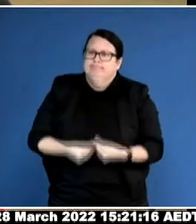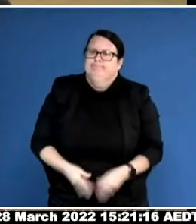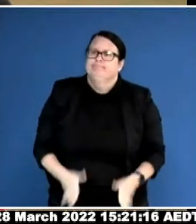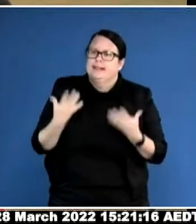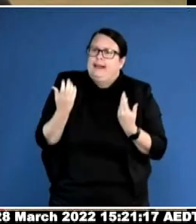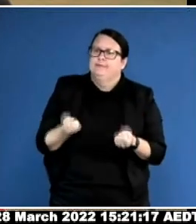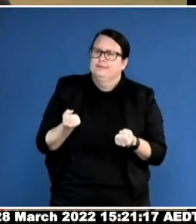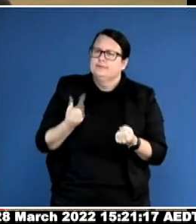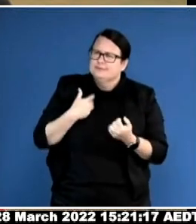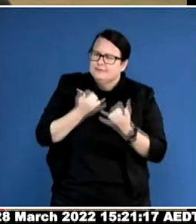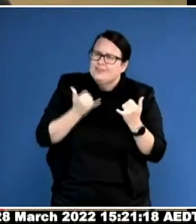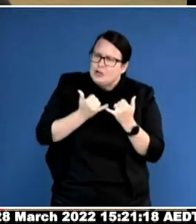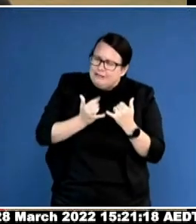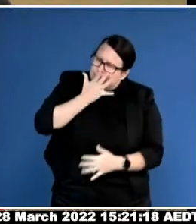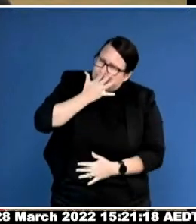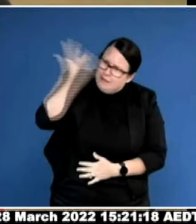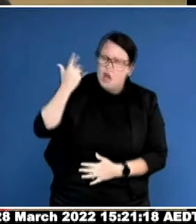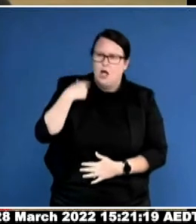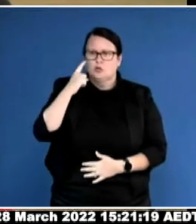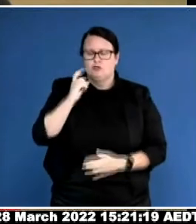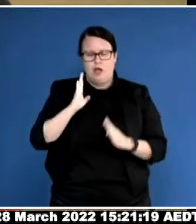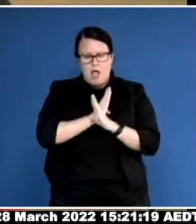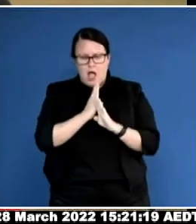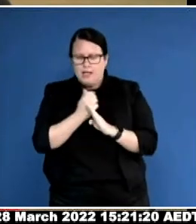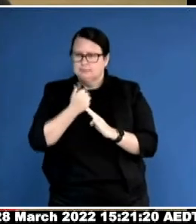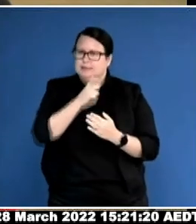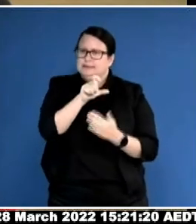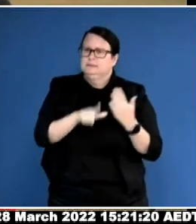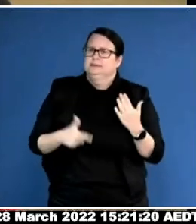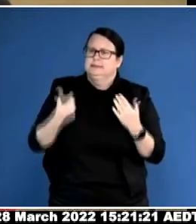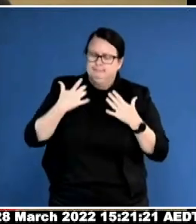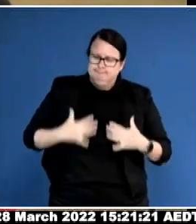embarrassing, and I tried to hide it. This was very stressful.